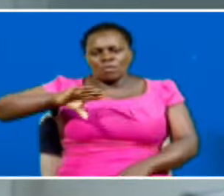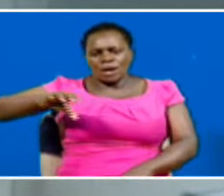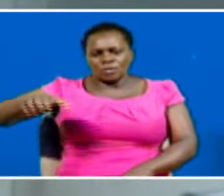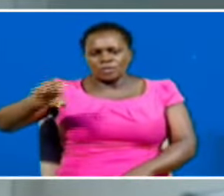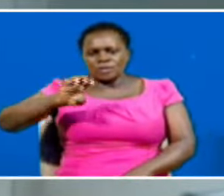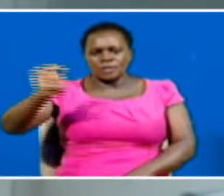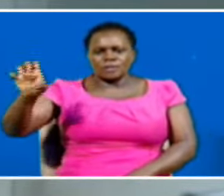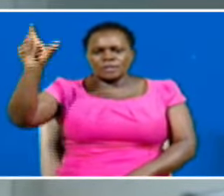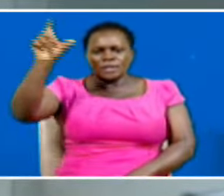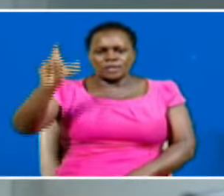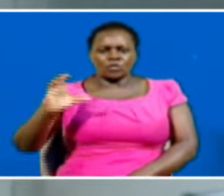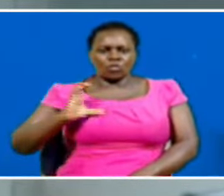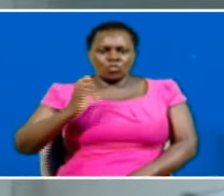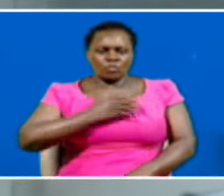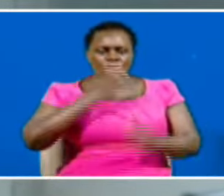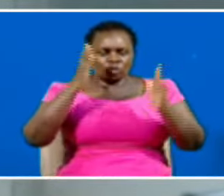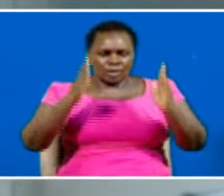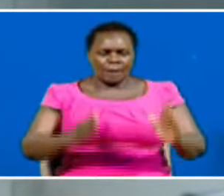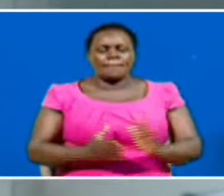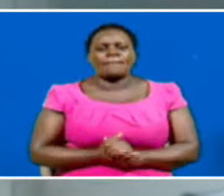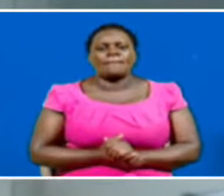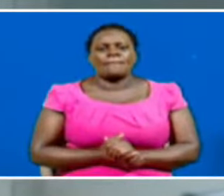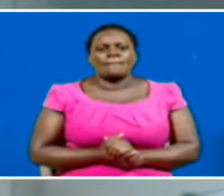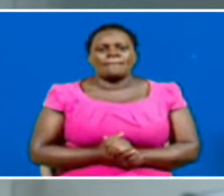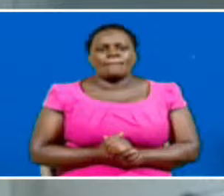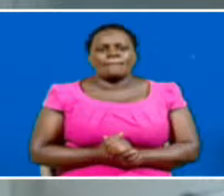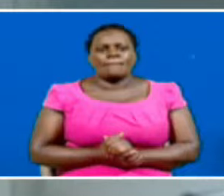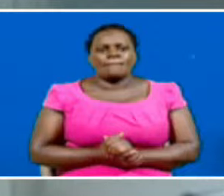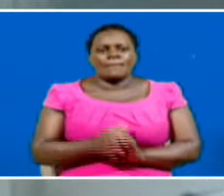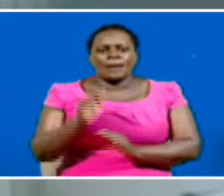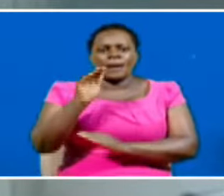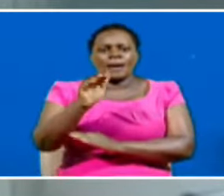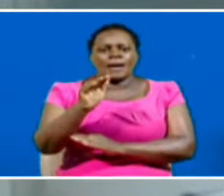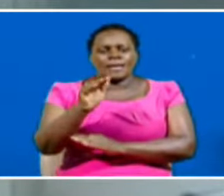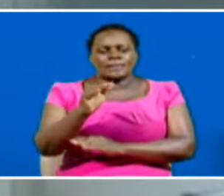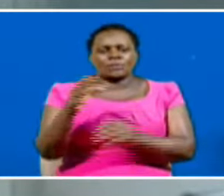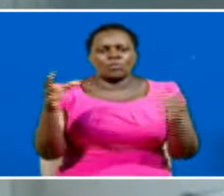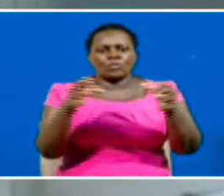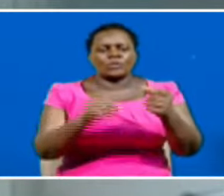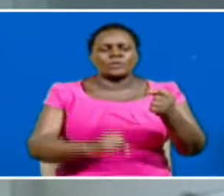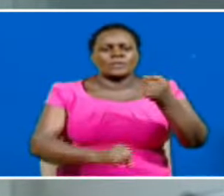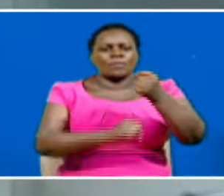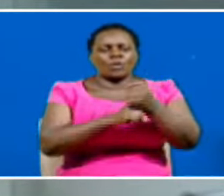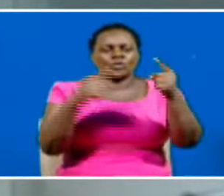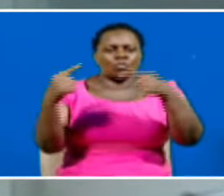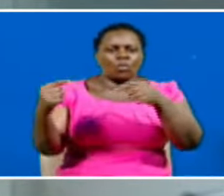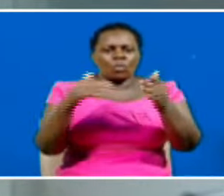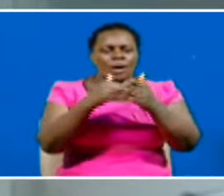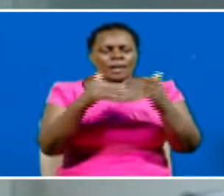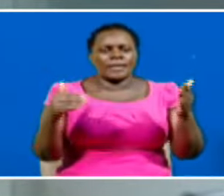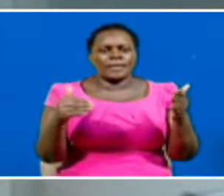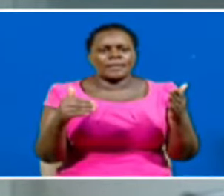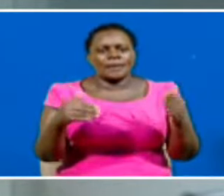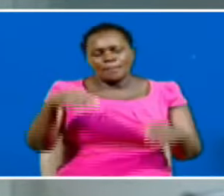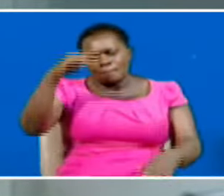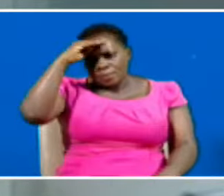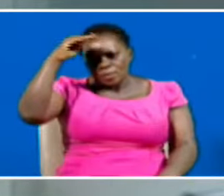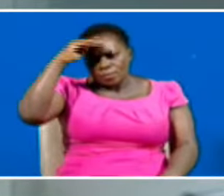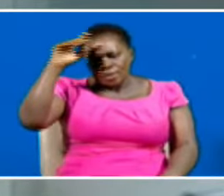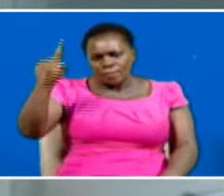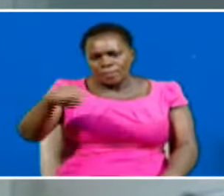Eastern Regional Commissioner Paul Rutich has rallied residents to support the ongoing war against illicit brew in the